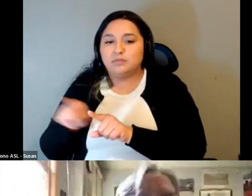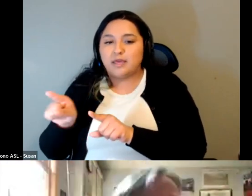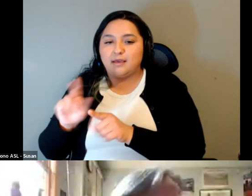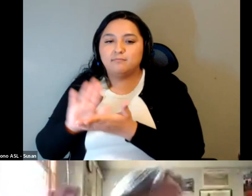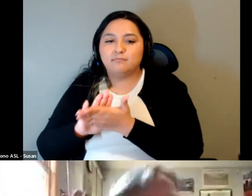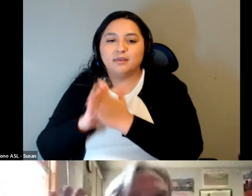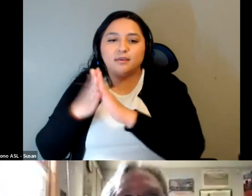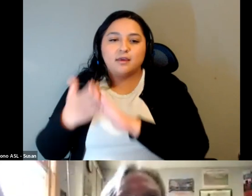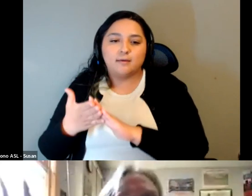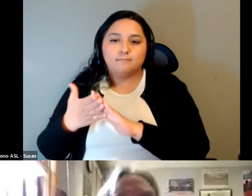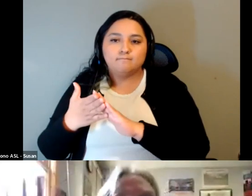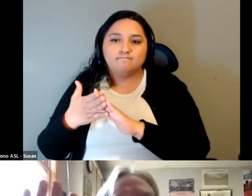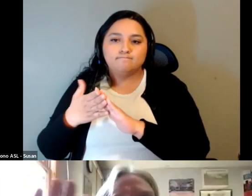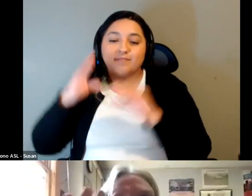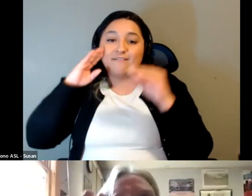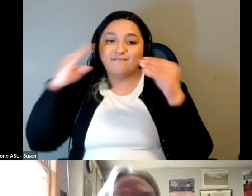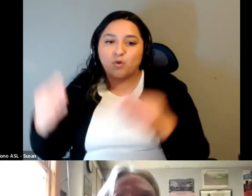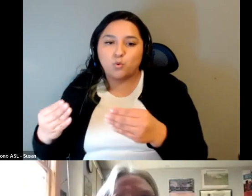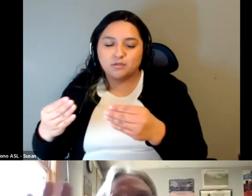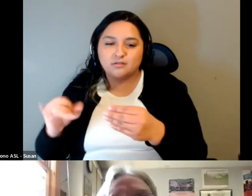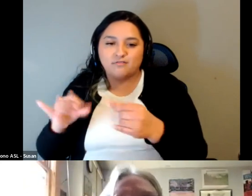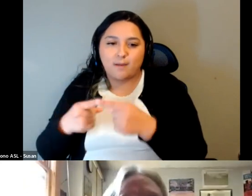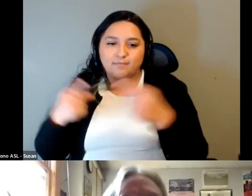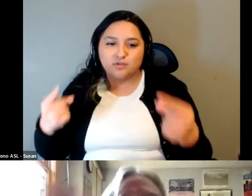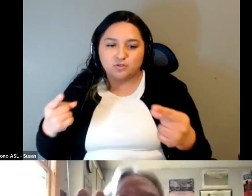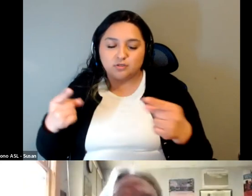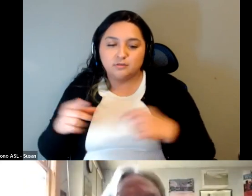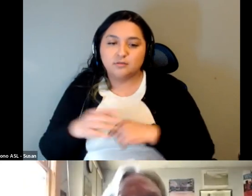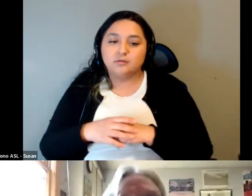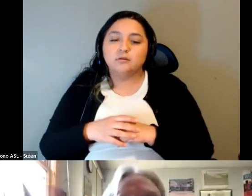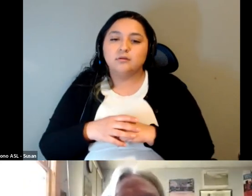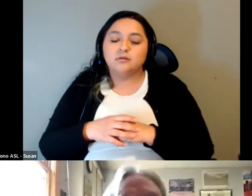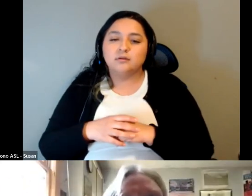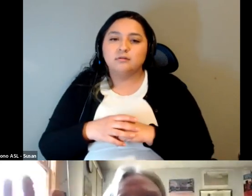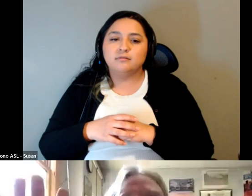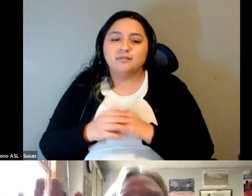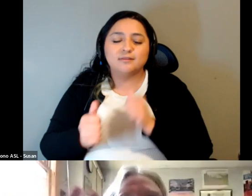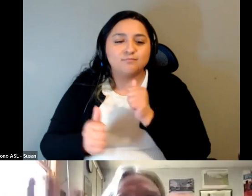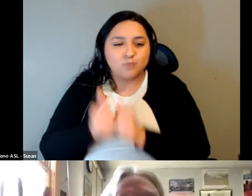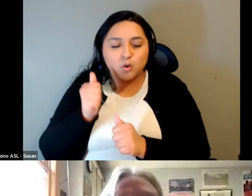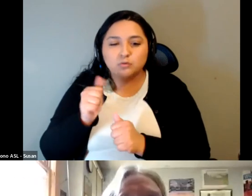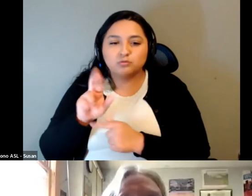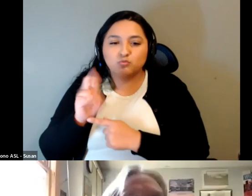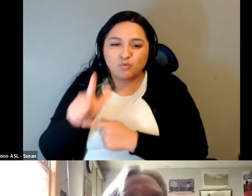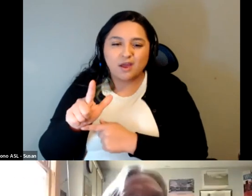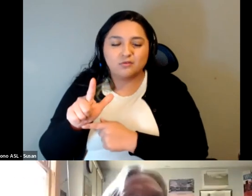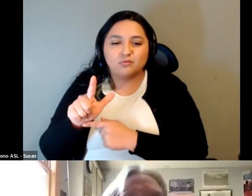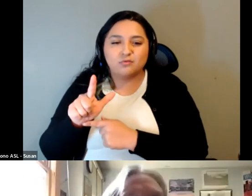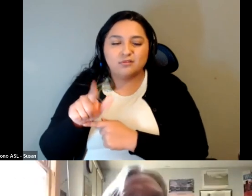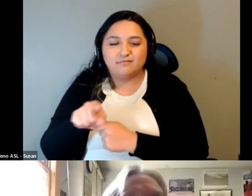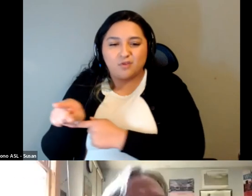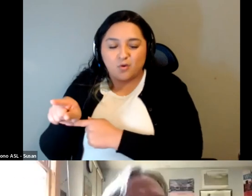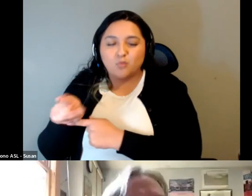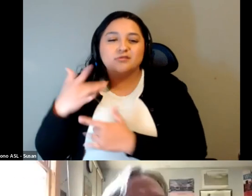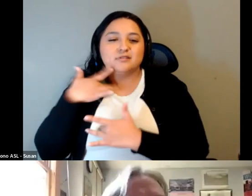and they became 90% of the air was taken up by the most radical fringe of the NIMBY.